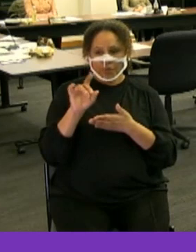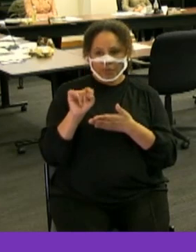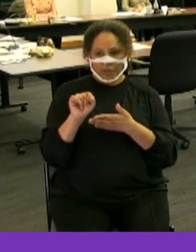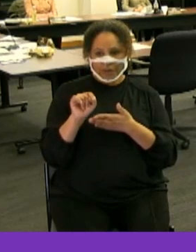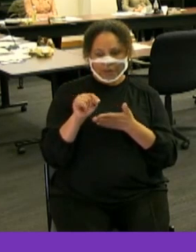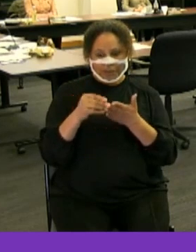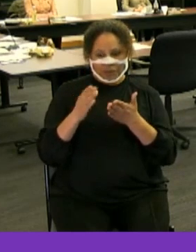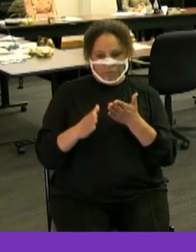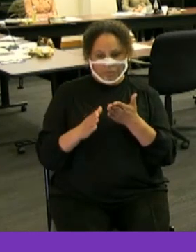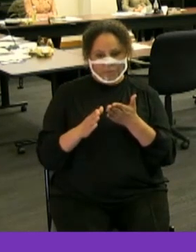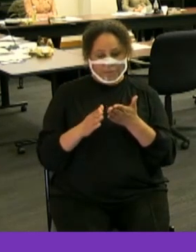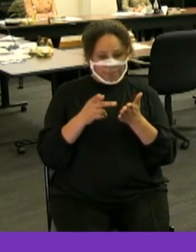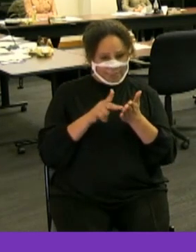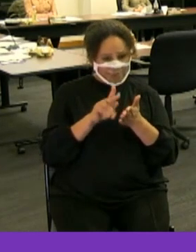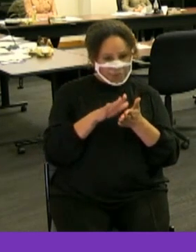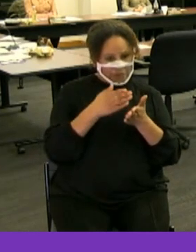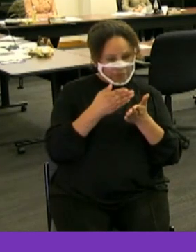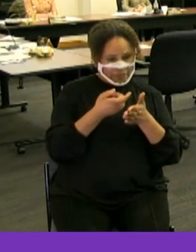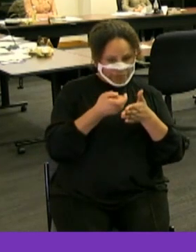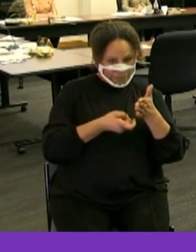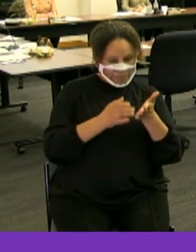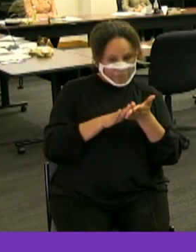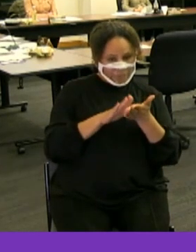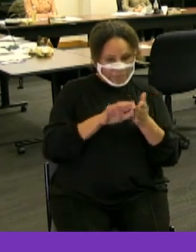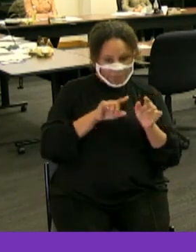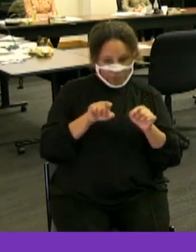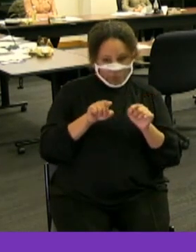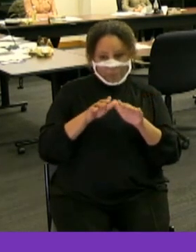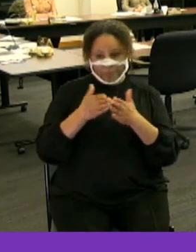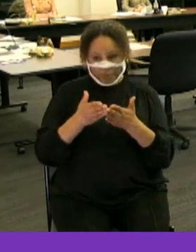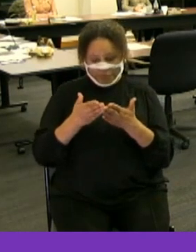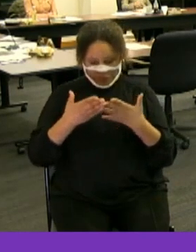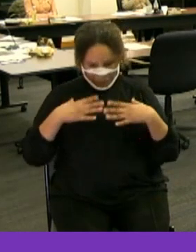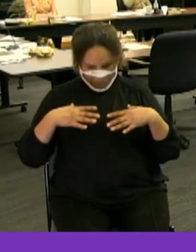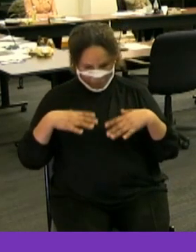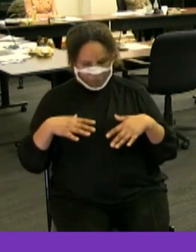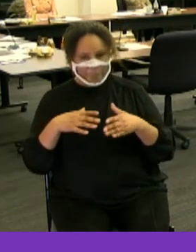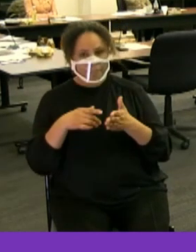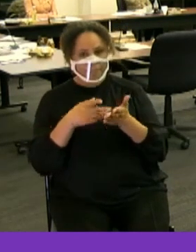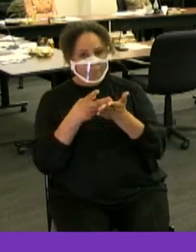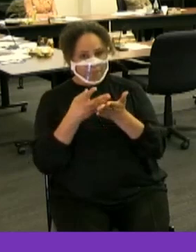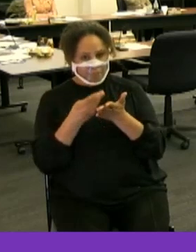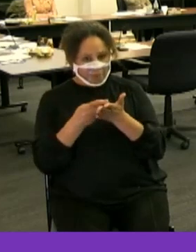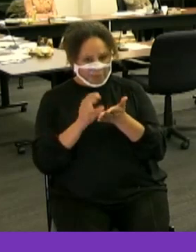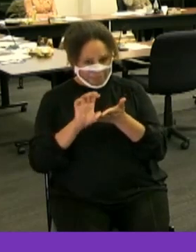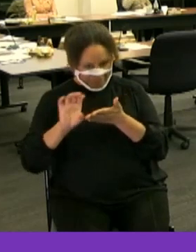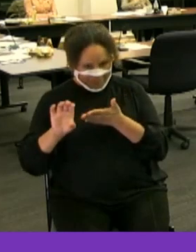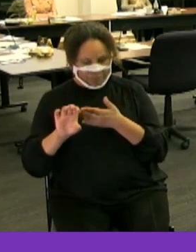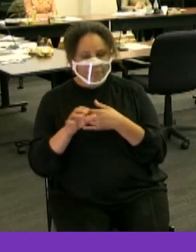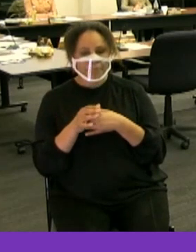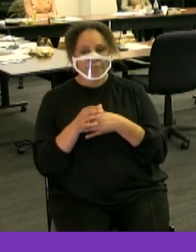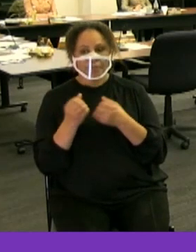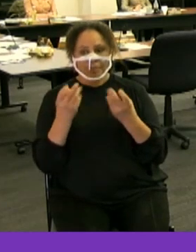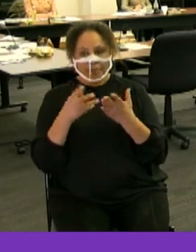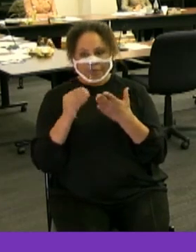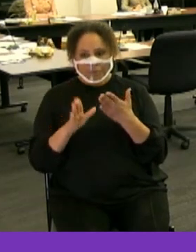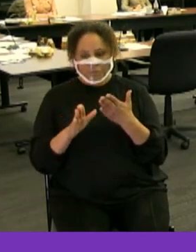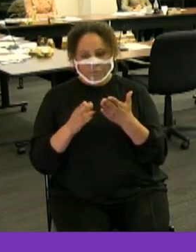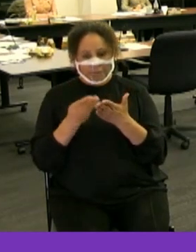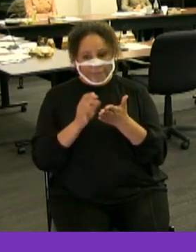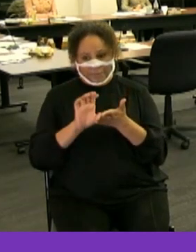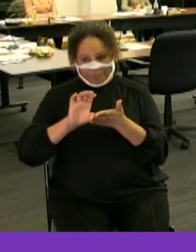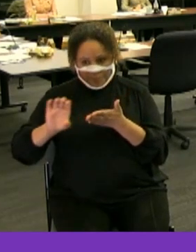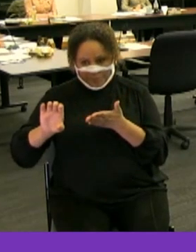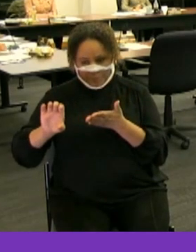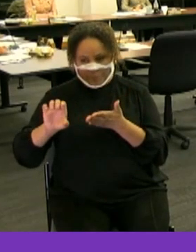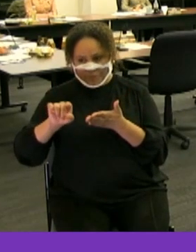their tuition, pay for their uniforms, pay for their books. And so we keep a lot of our students that get WIOA funds are